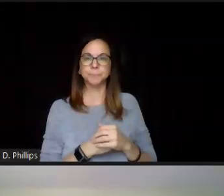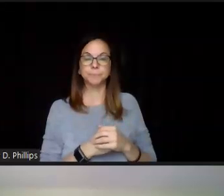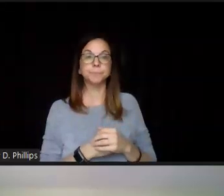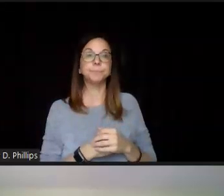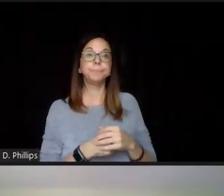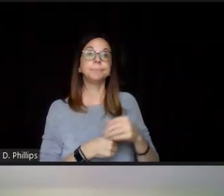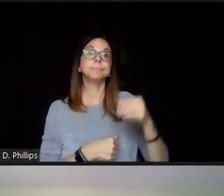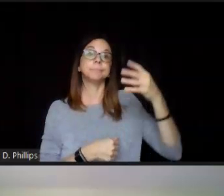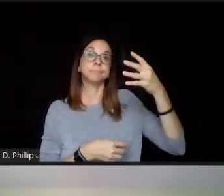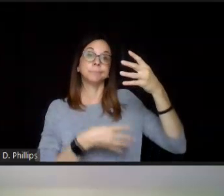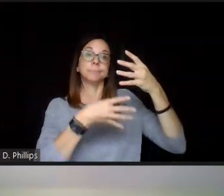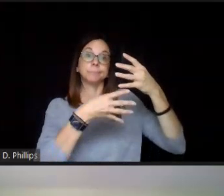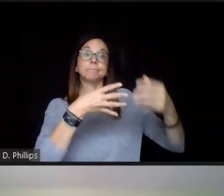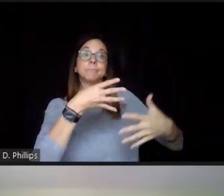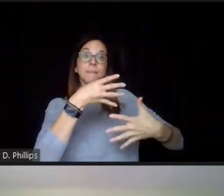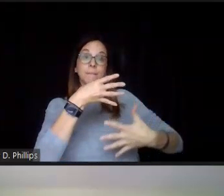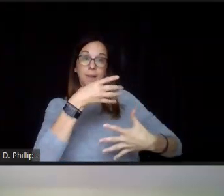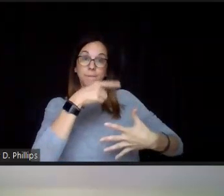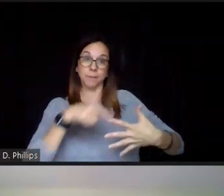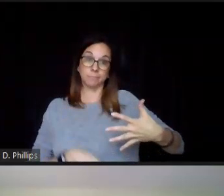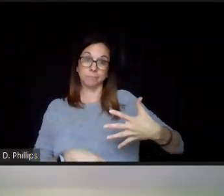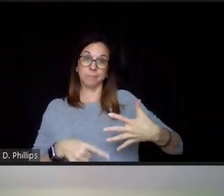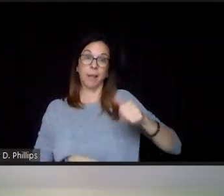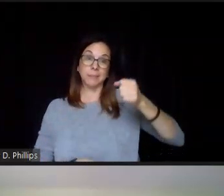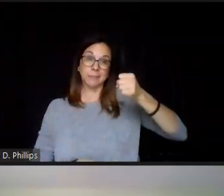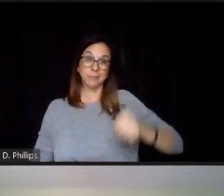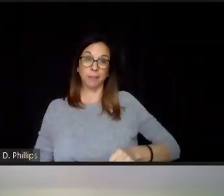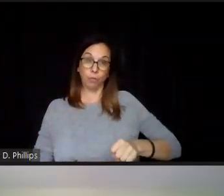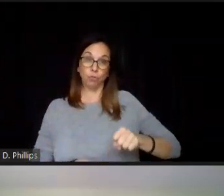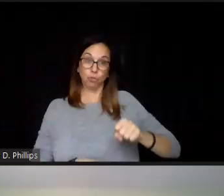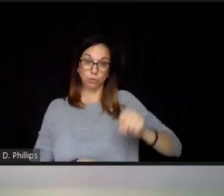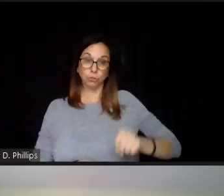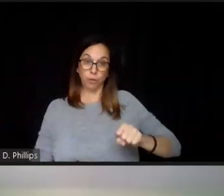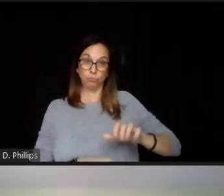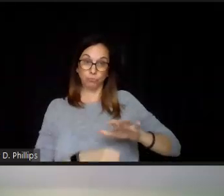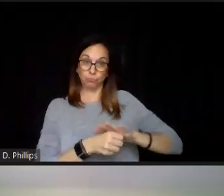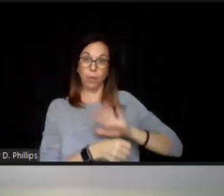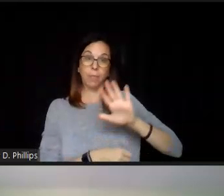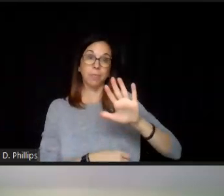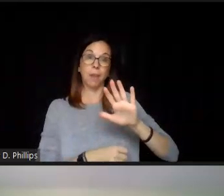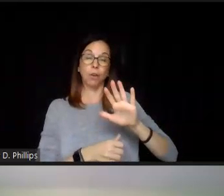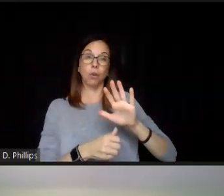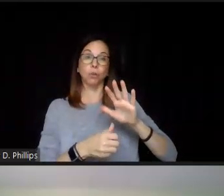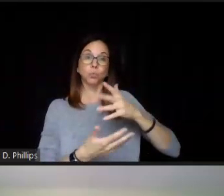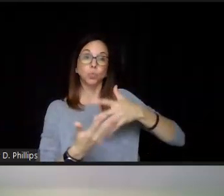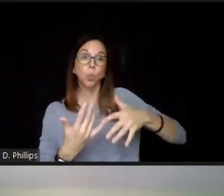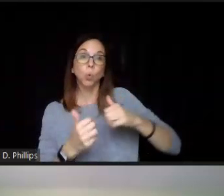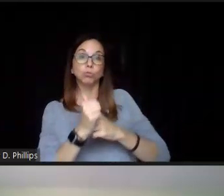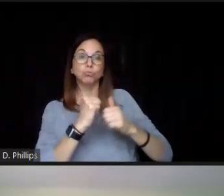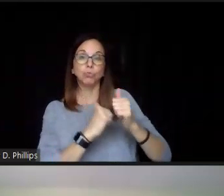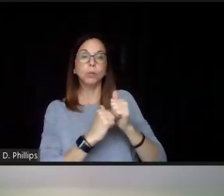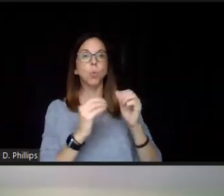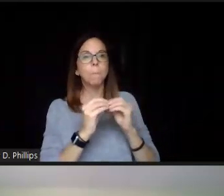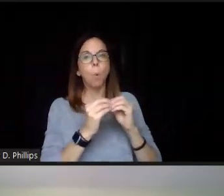Now, the southern region, as you can imagine, is very different, and their social structure is built much more around